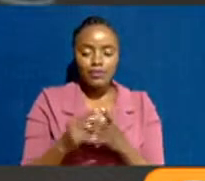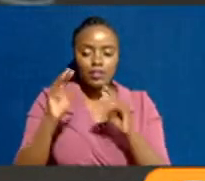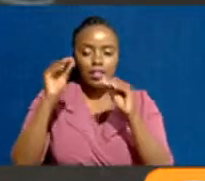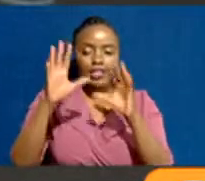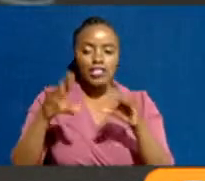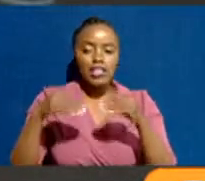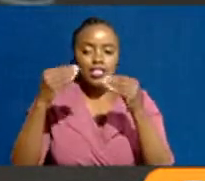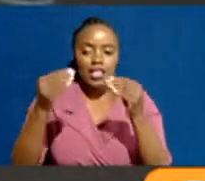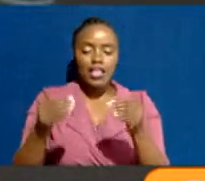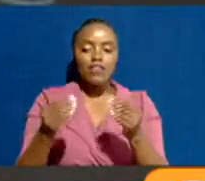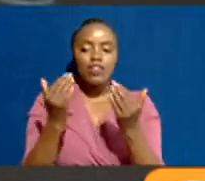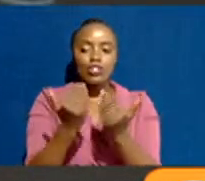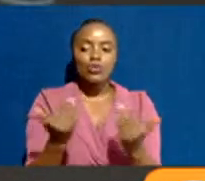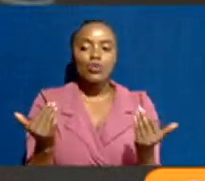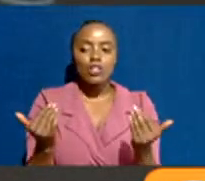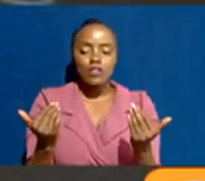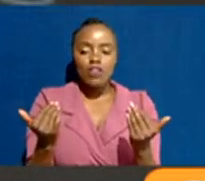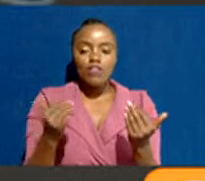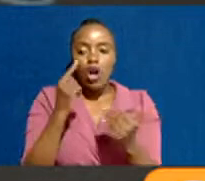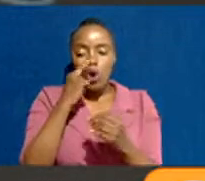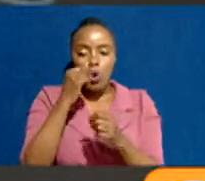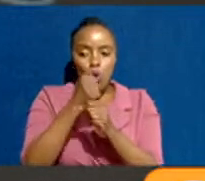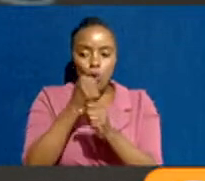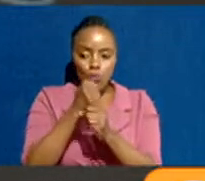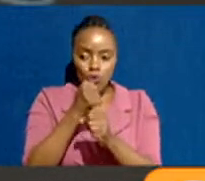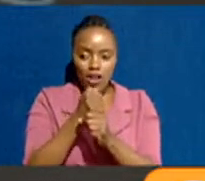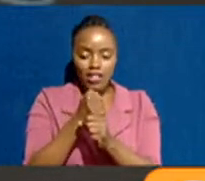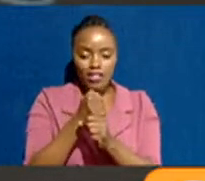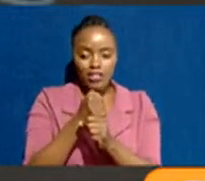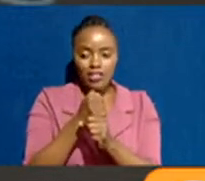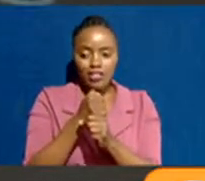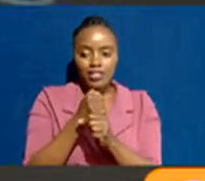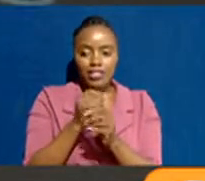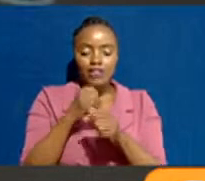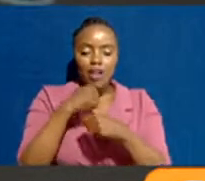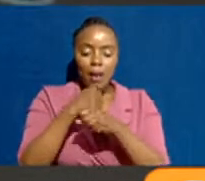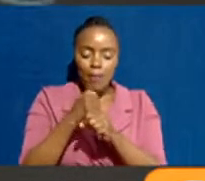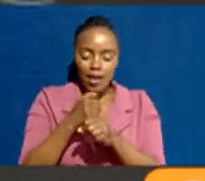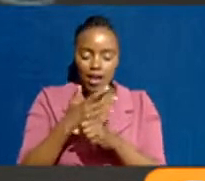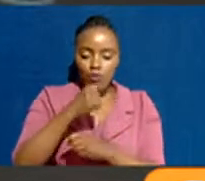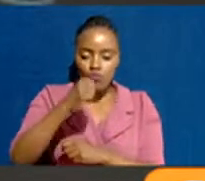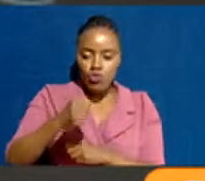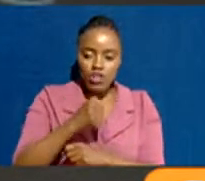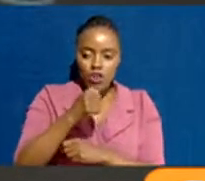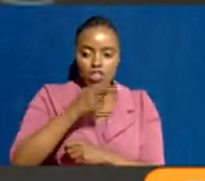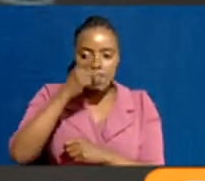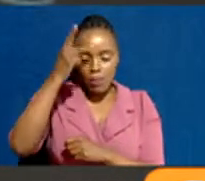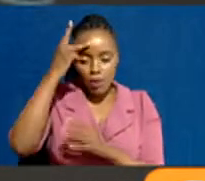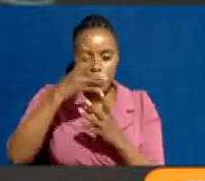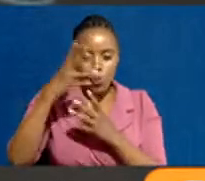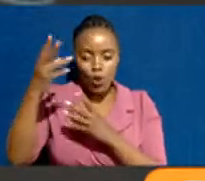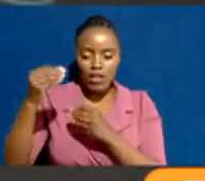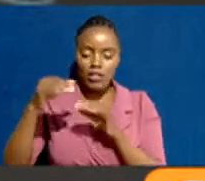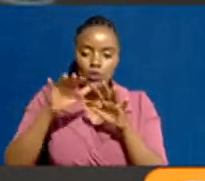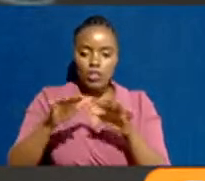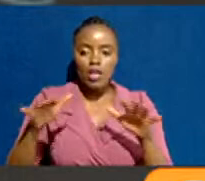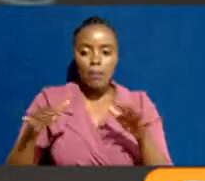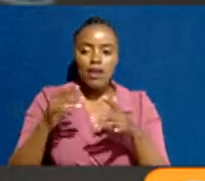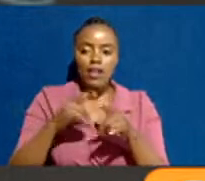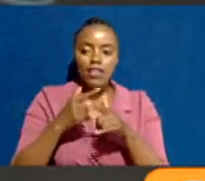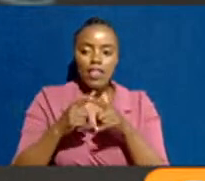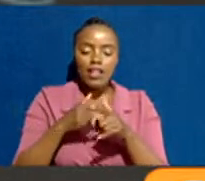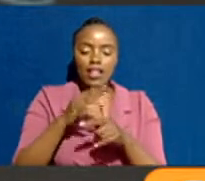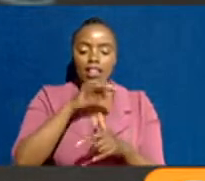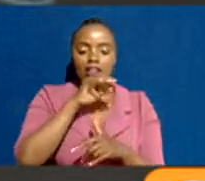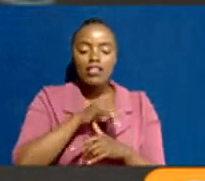Teachers gave children homework, go and make a mwiko. Parents just went to the market, bought the mwiko, gave their sons